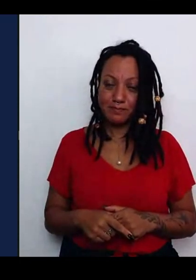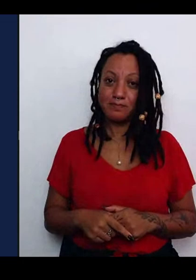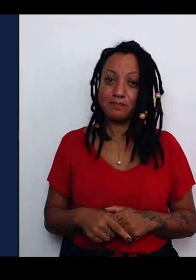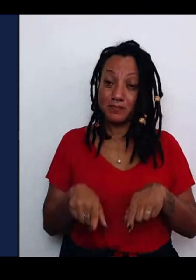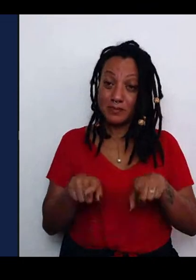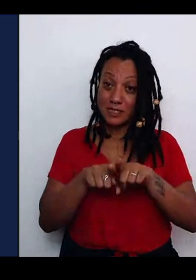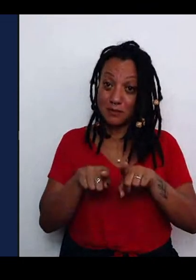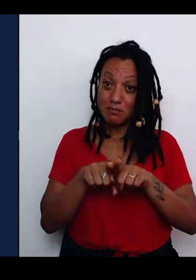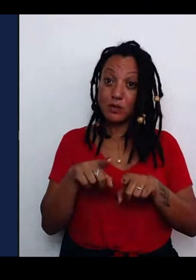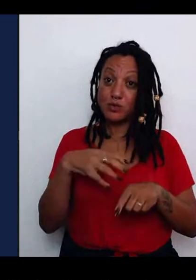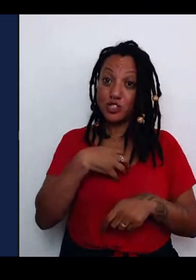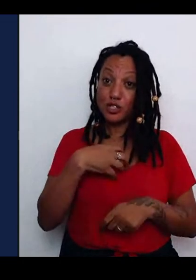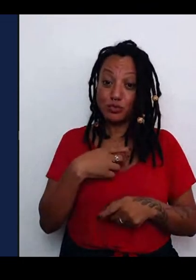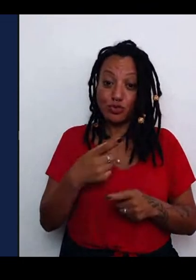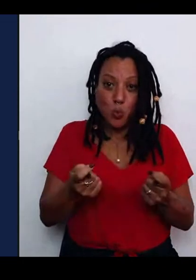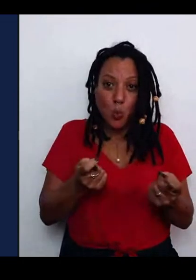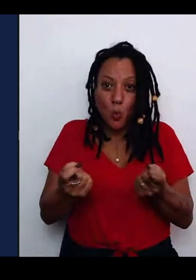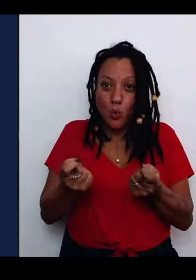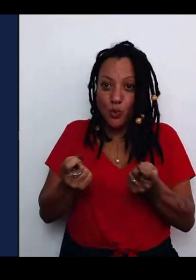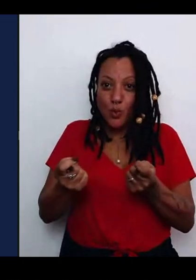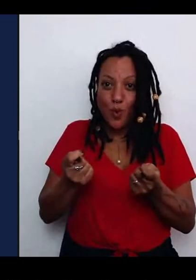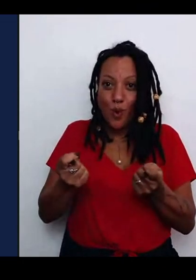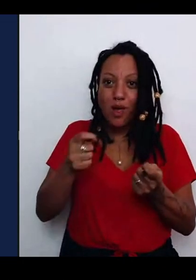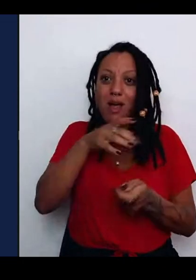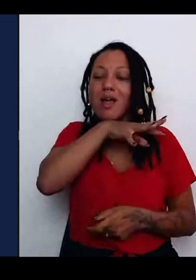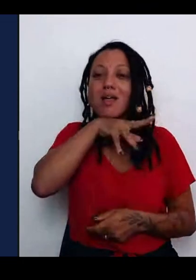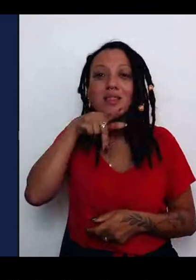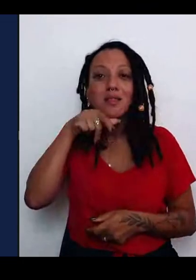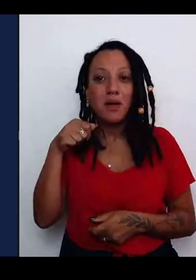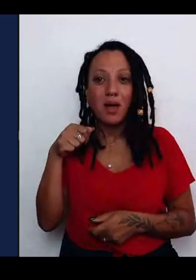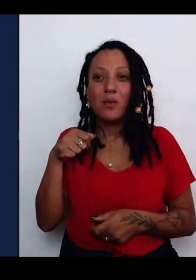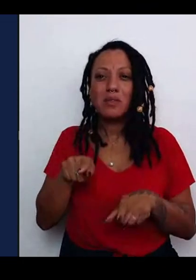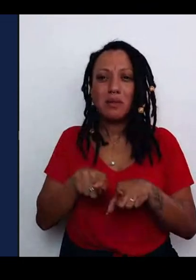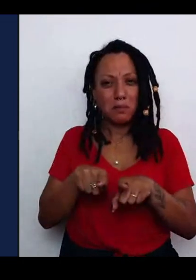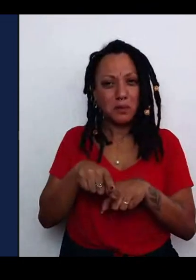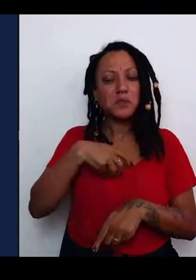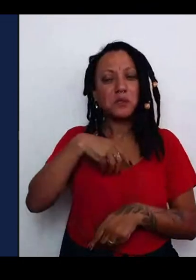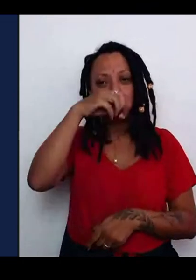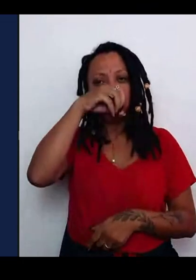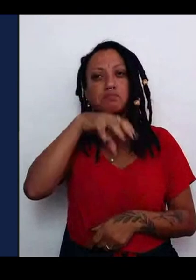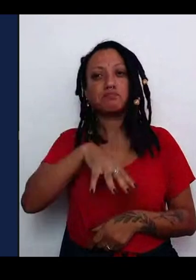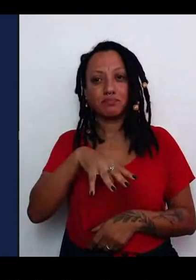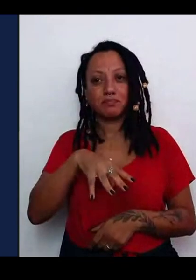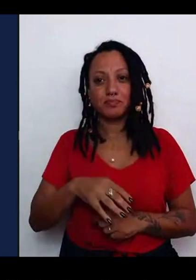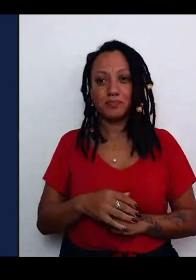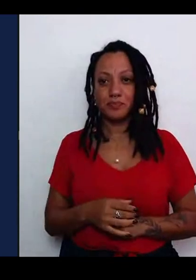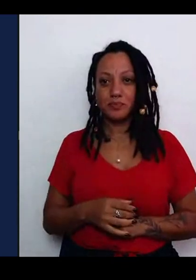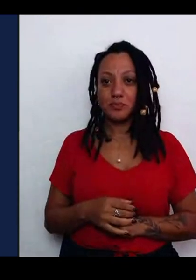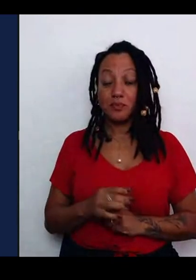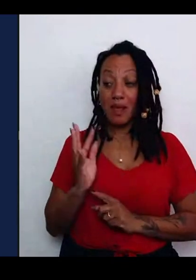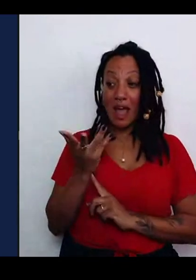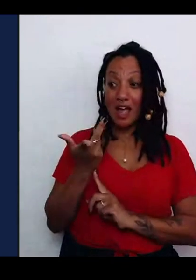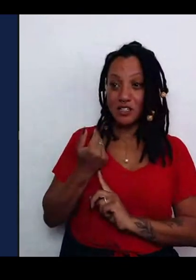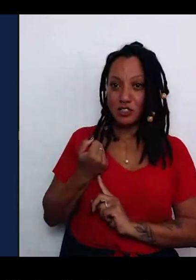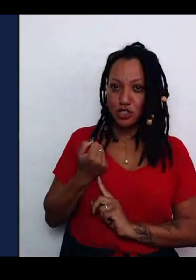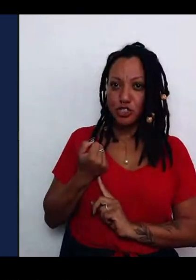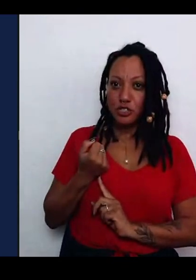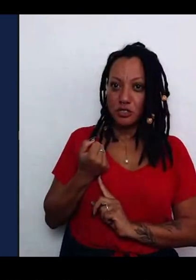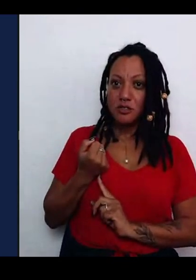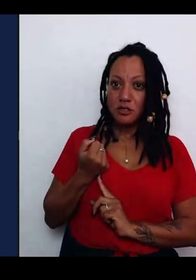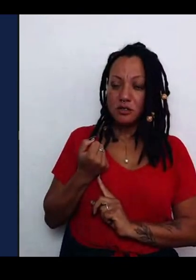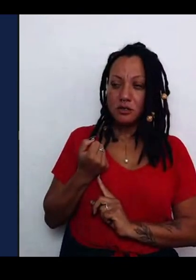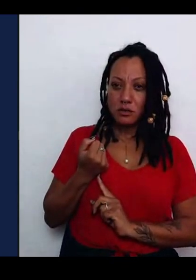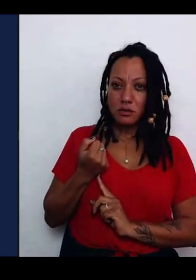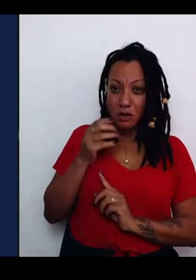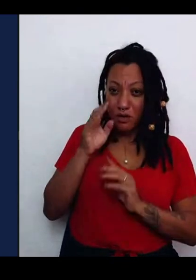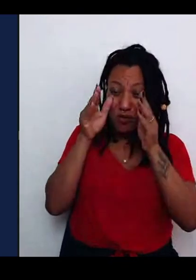redundant and the artists in the film ignores these distinctions and instead focuses on the complexity of animal life